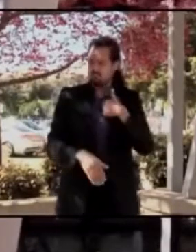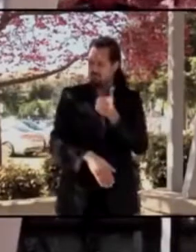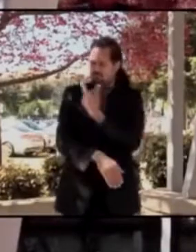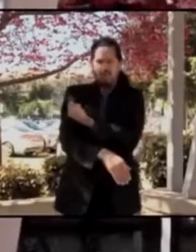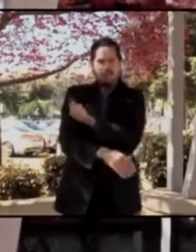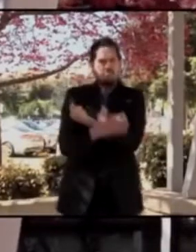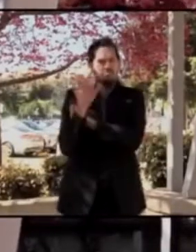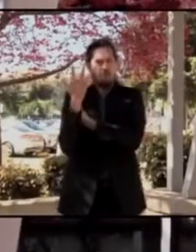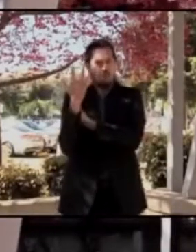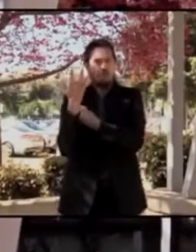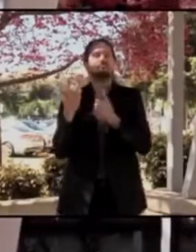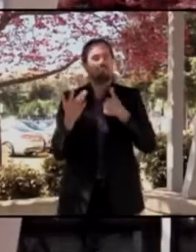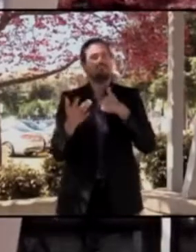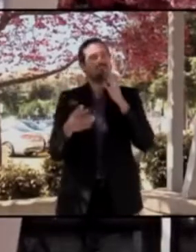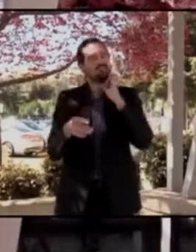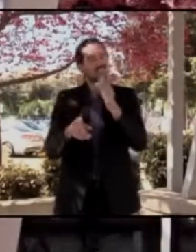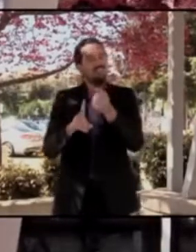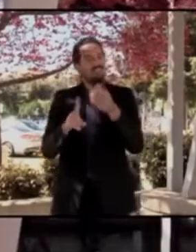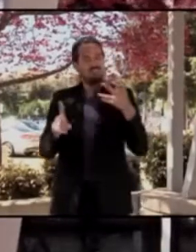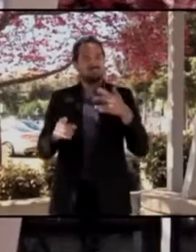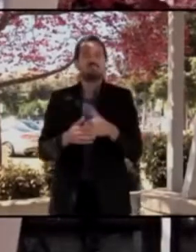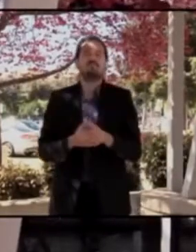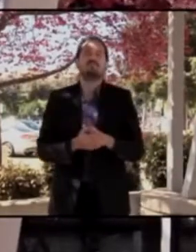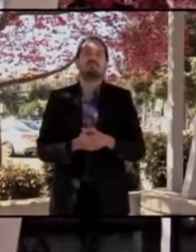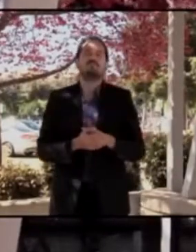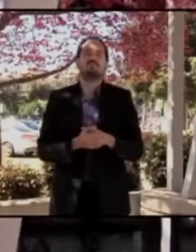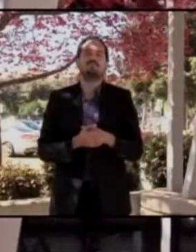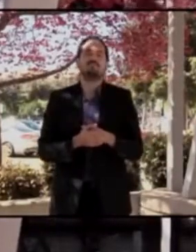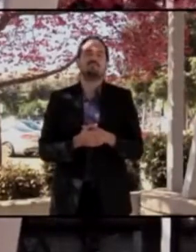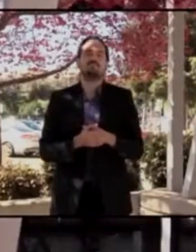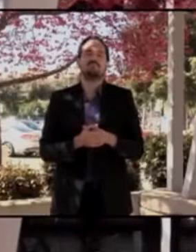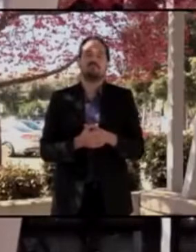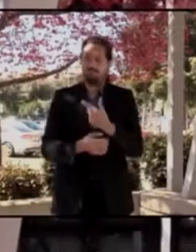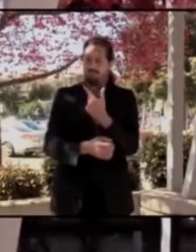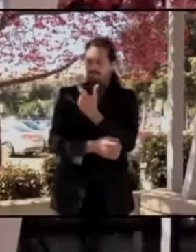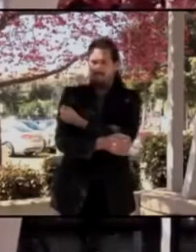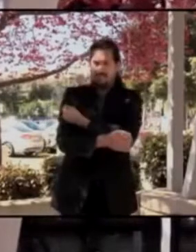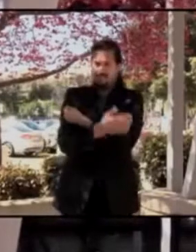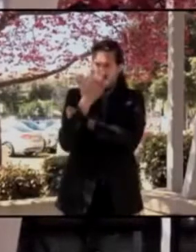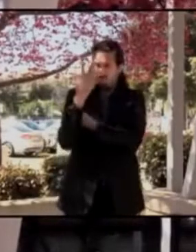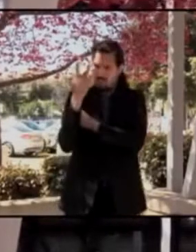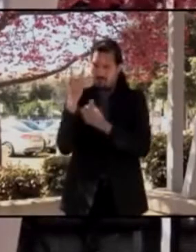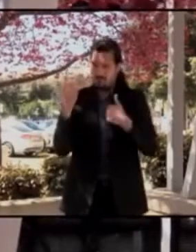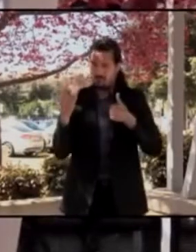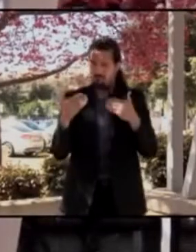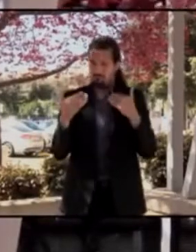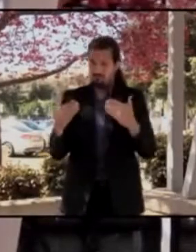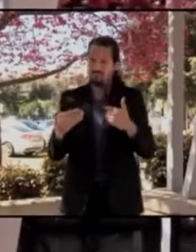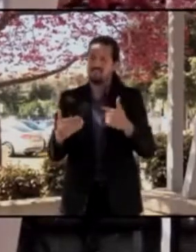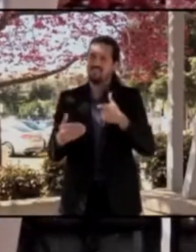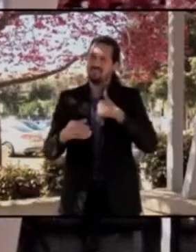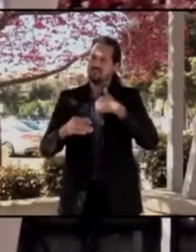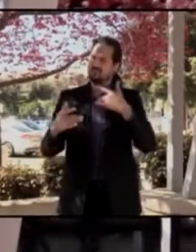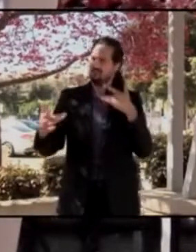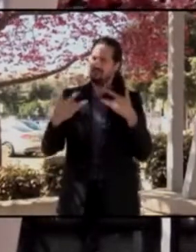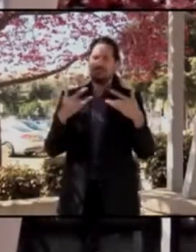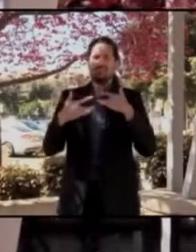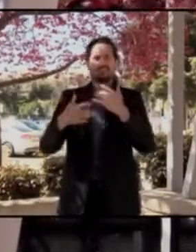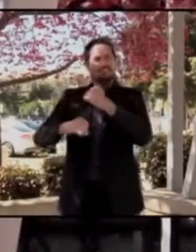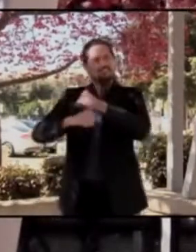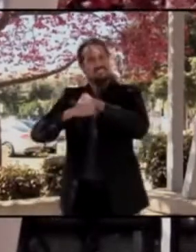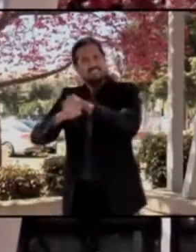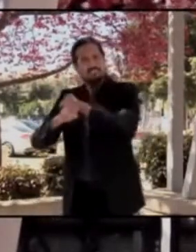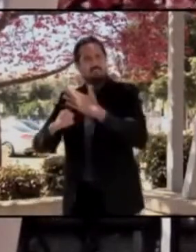I got vaccinated because I was concerned about my county family here with whom I spend a lot of